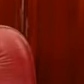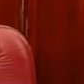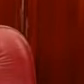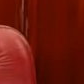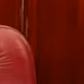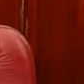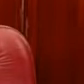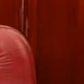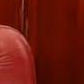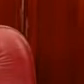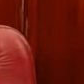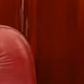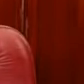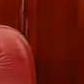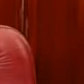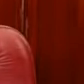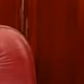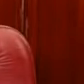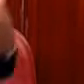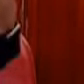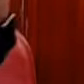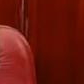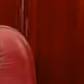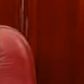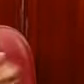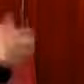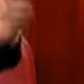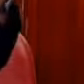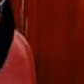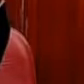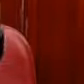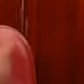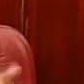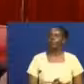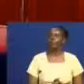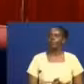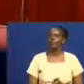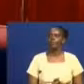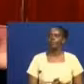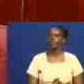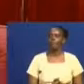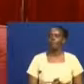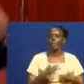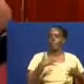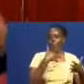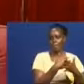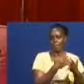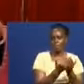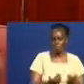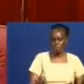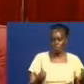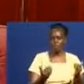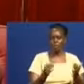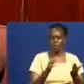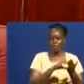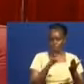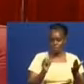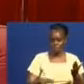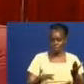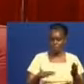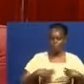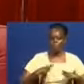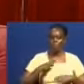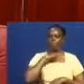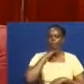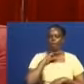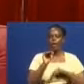him the other day, the children who died and the children who are in the prisons, please remove them. Those who have died, I want to